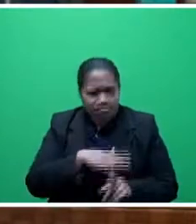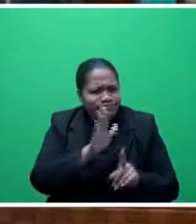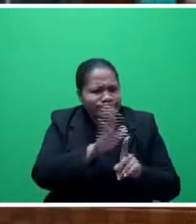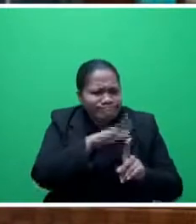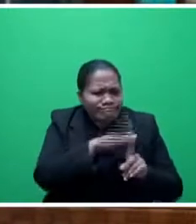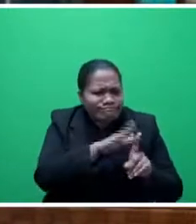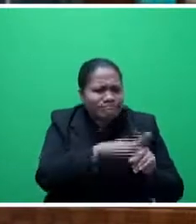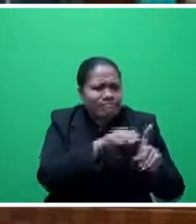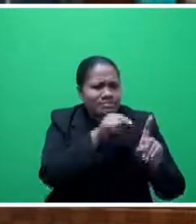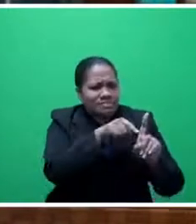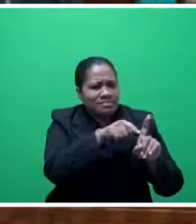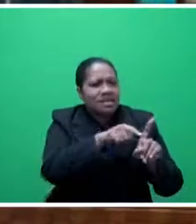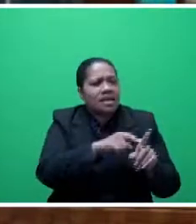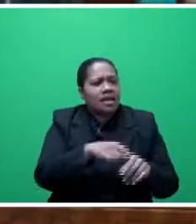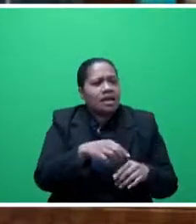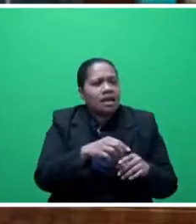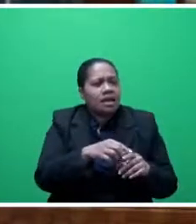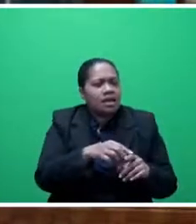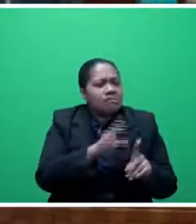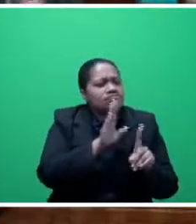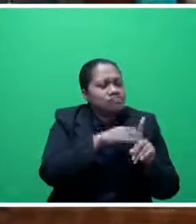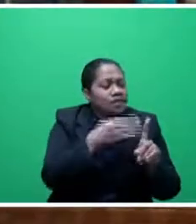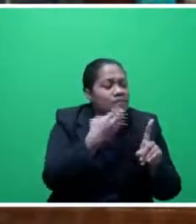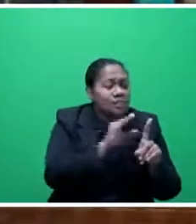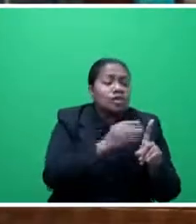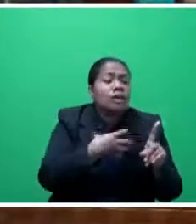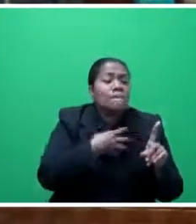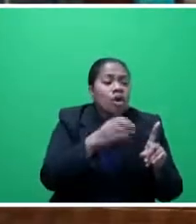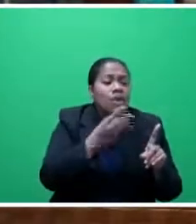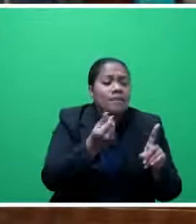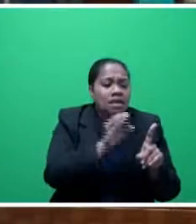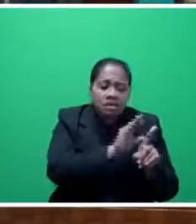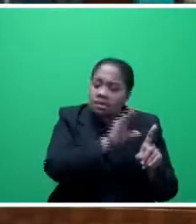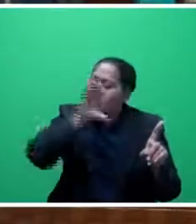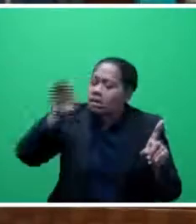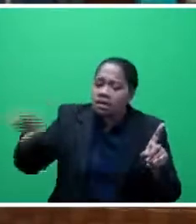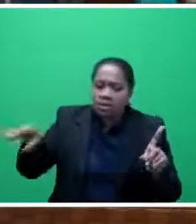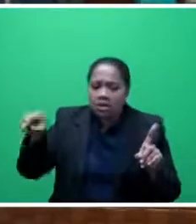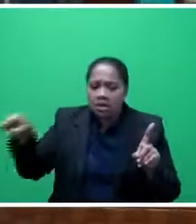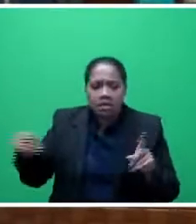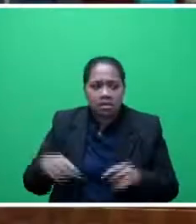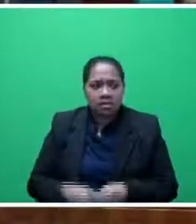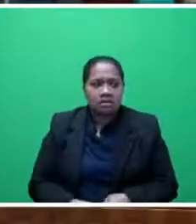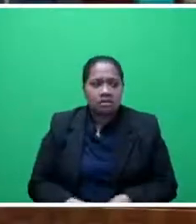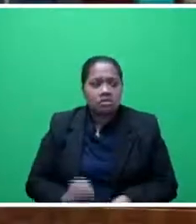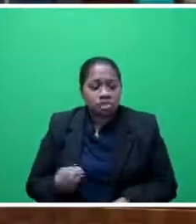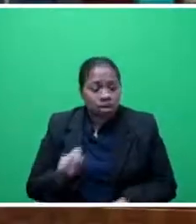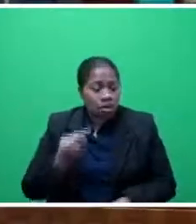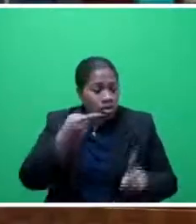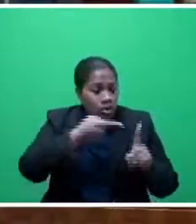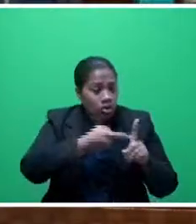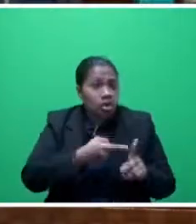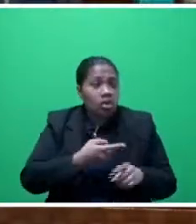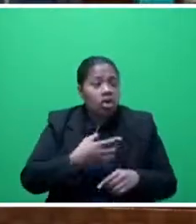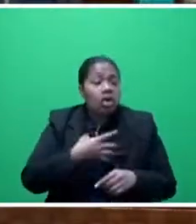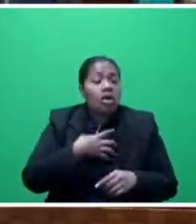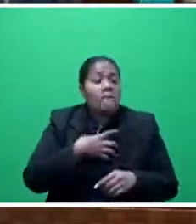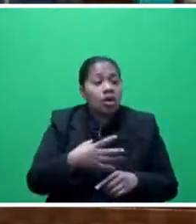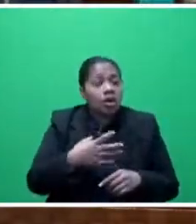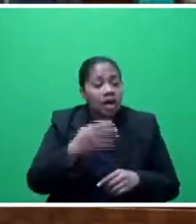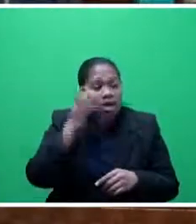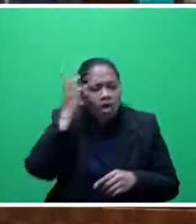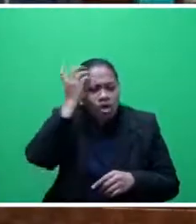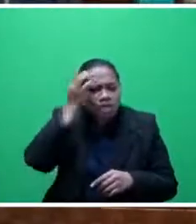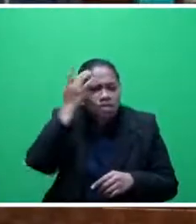for Economy to give them more money. Because you can't do it. He was more concerned, Minister of Economy was more concerned on